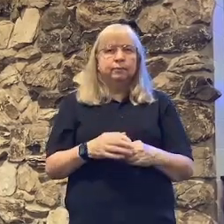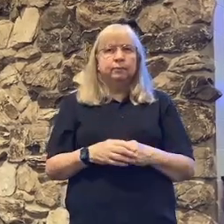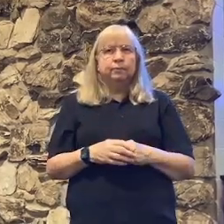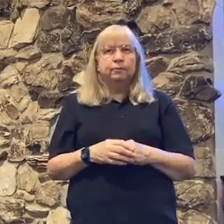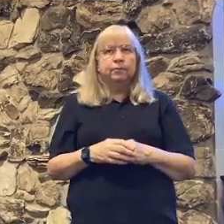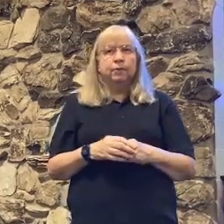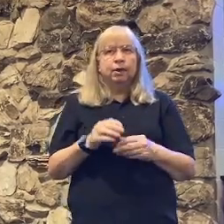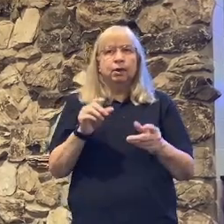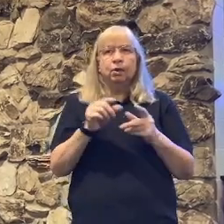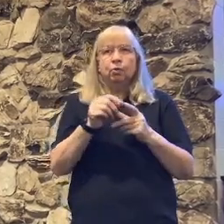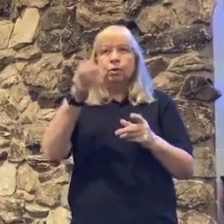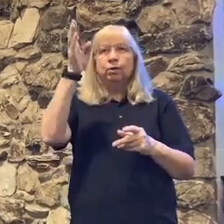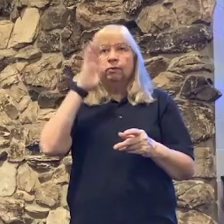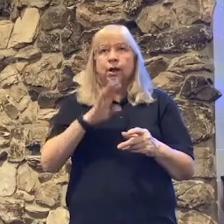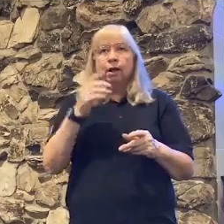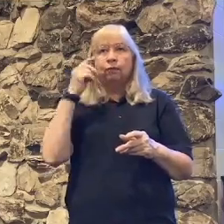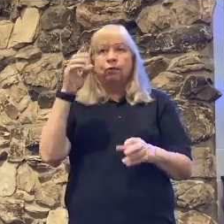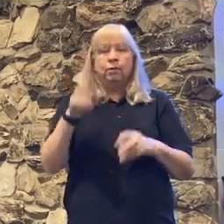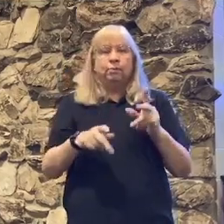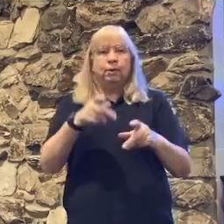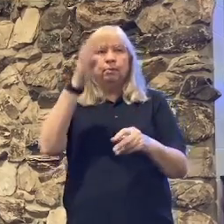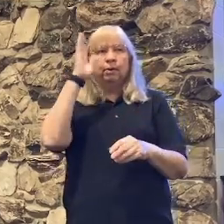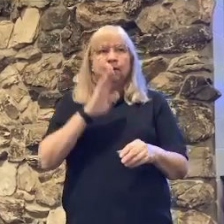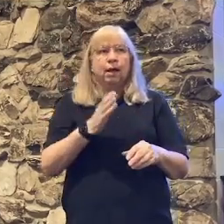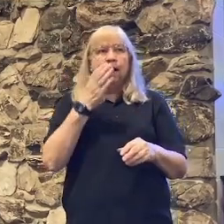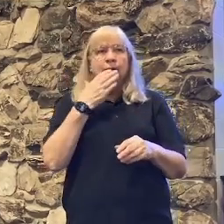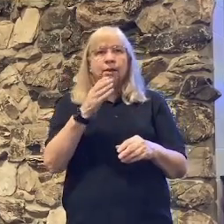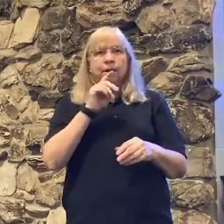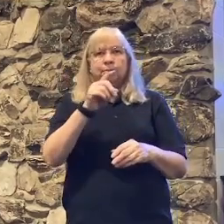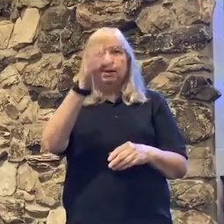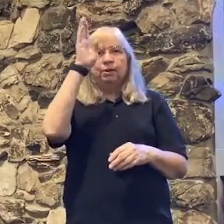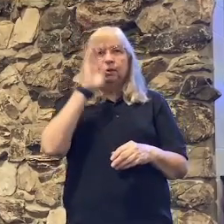The word of God for the people of God.